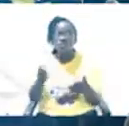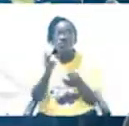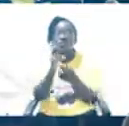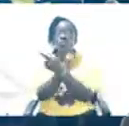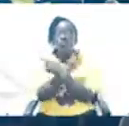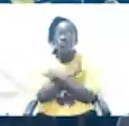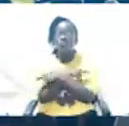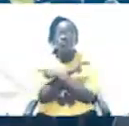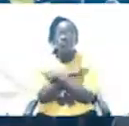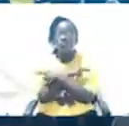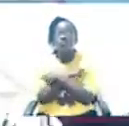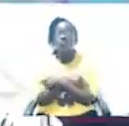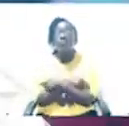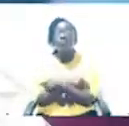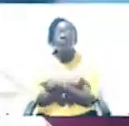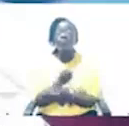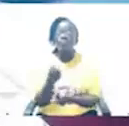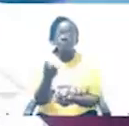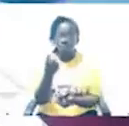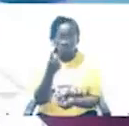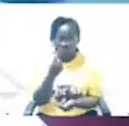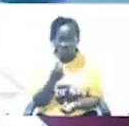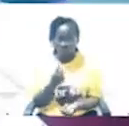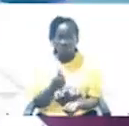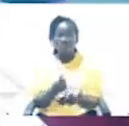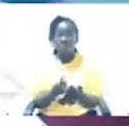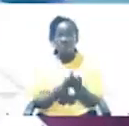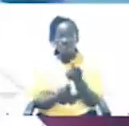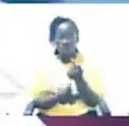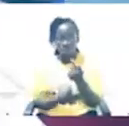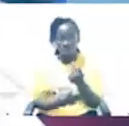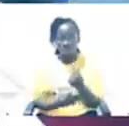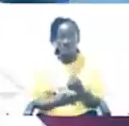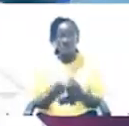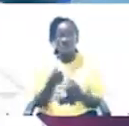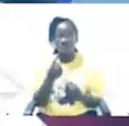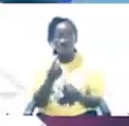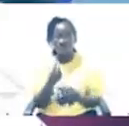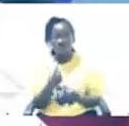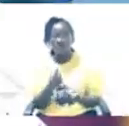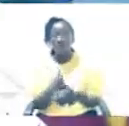Come. Oh, child of God, come.